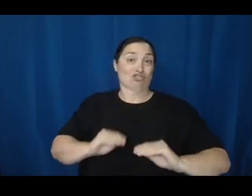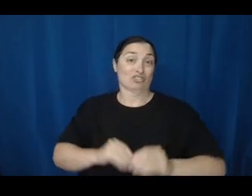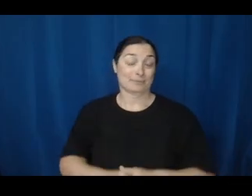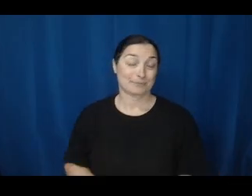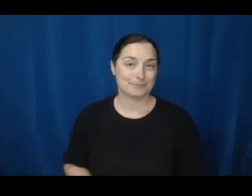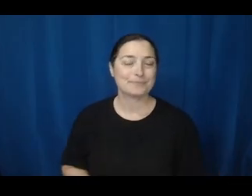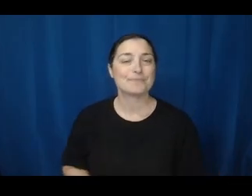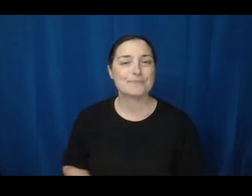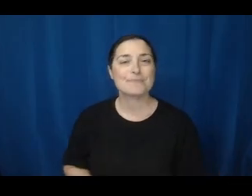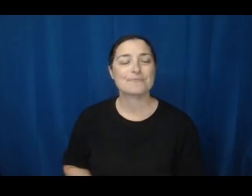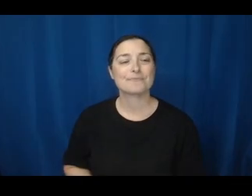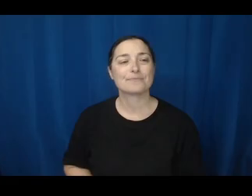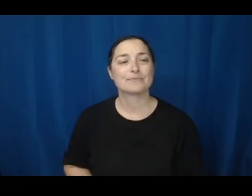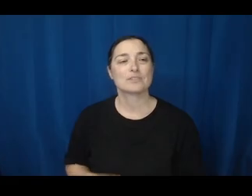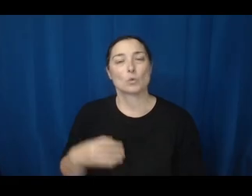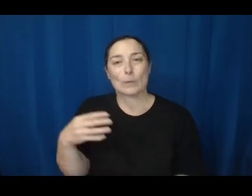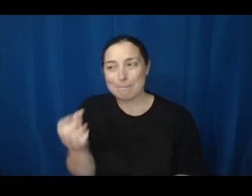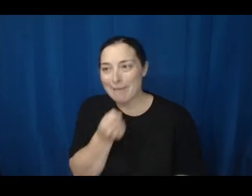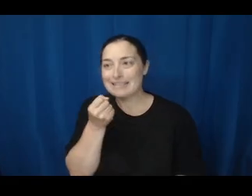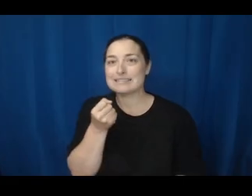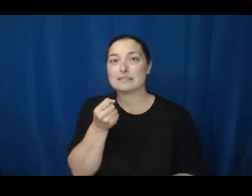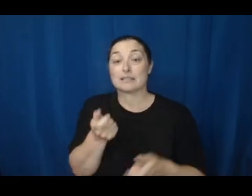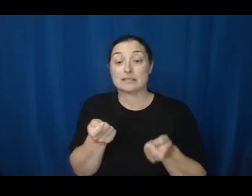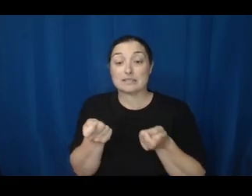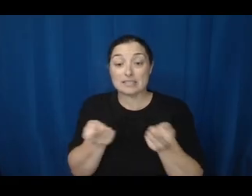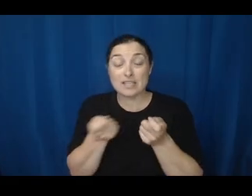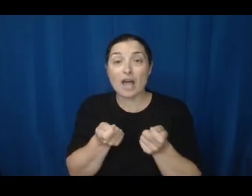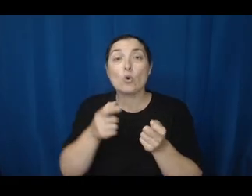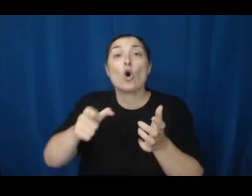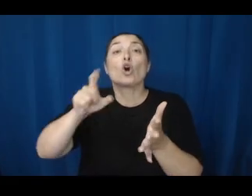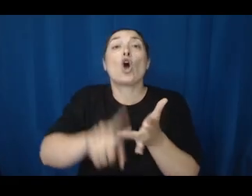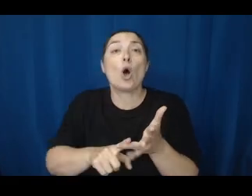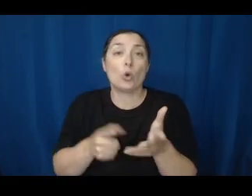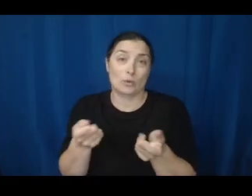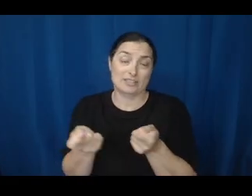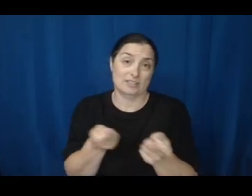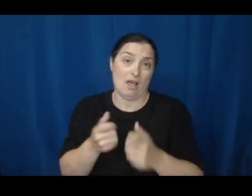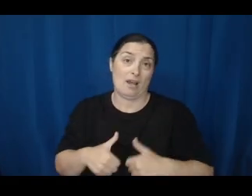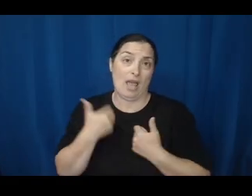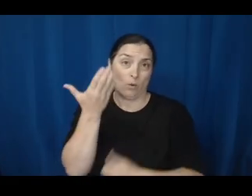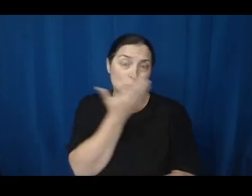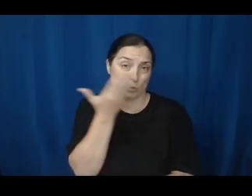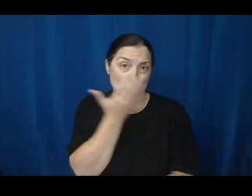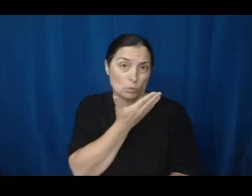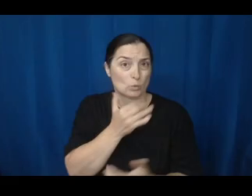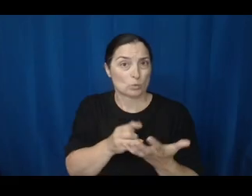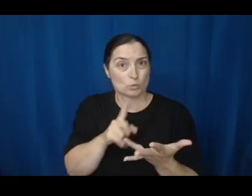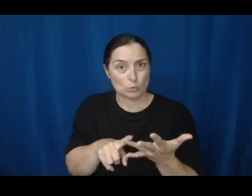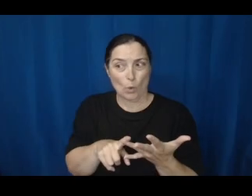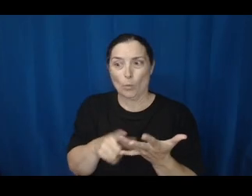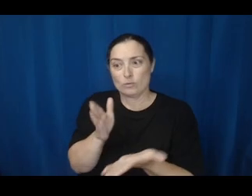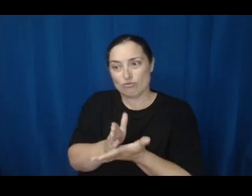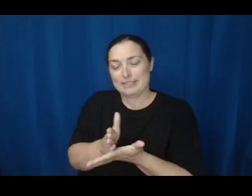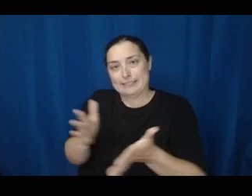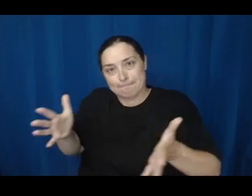to design, redesign, co-design the schools so that all these capacities and capabilities that these young people have